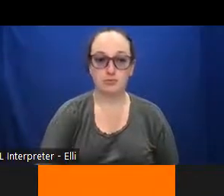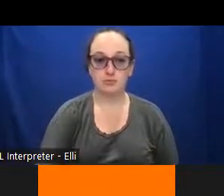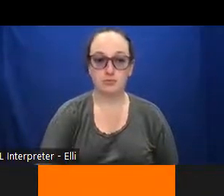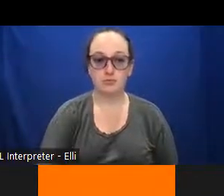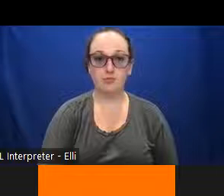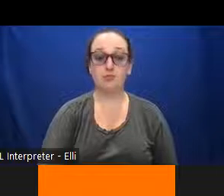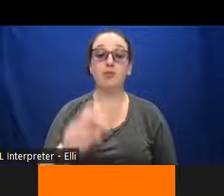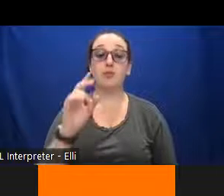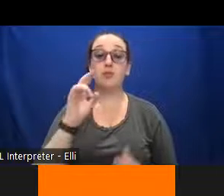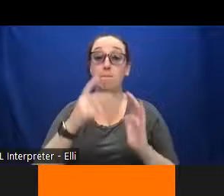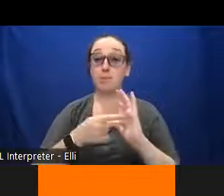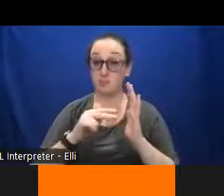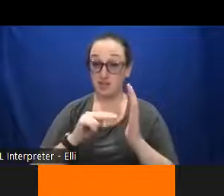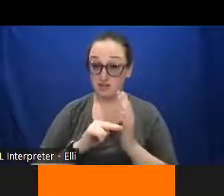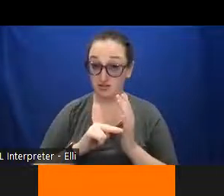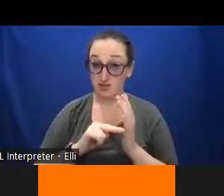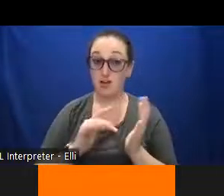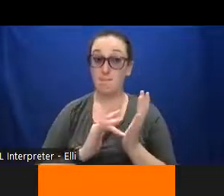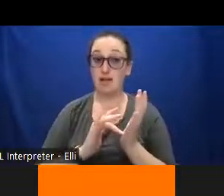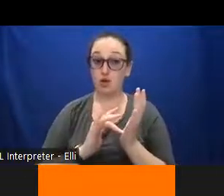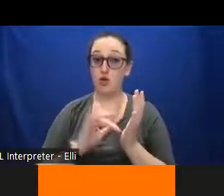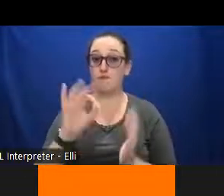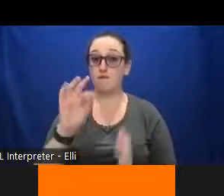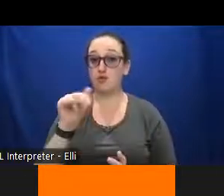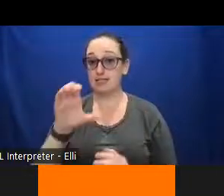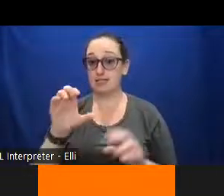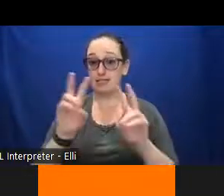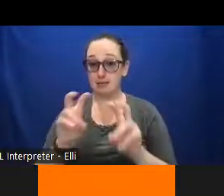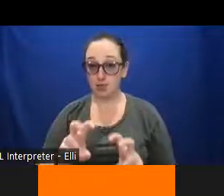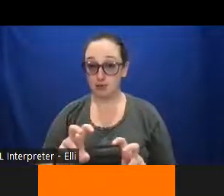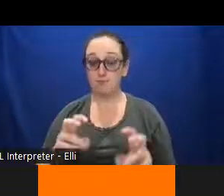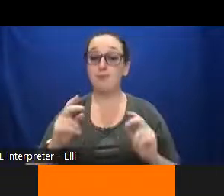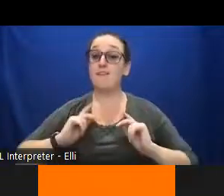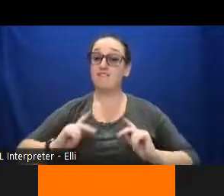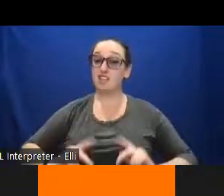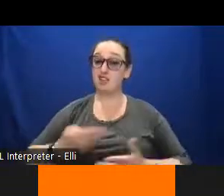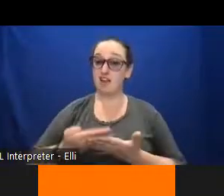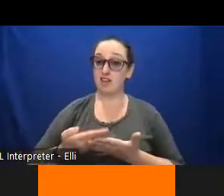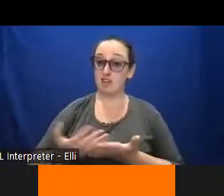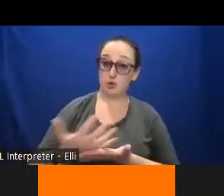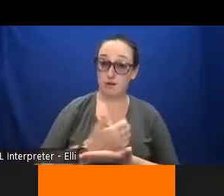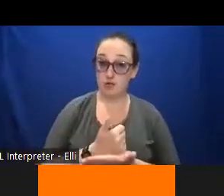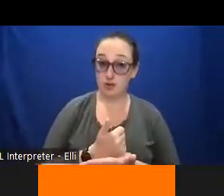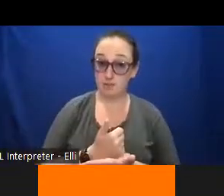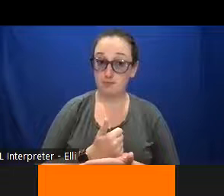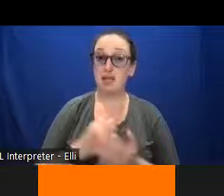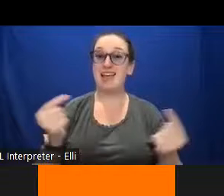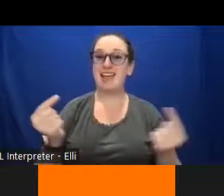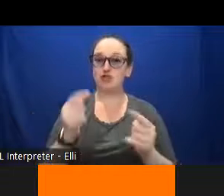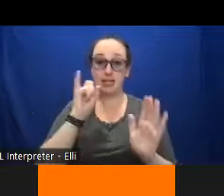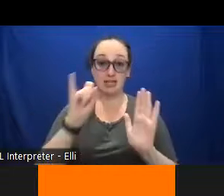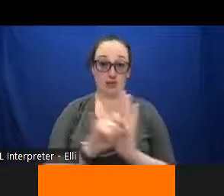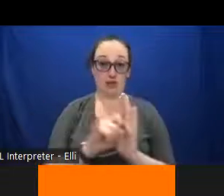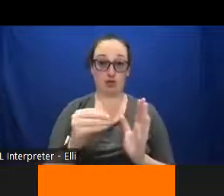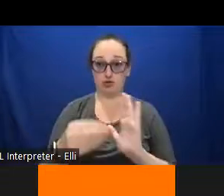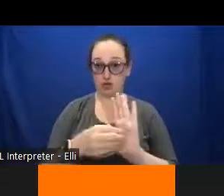The purpose of the medical forensic examination is physical evidence recovery, injury identification, and documentation. And as I